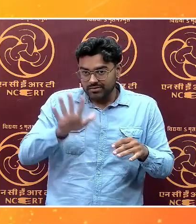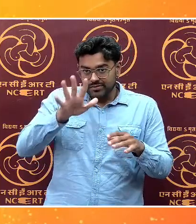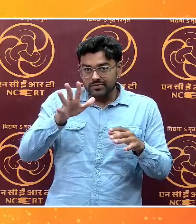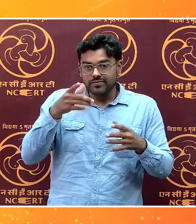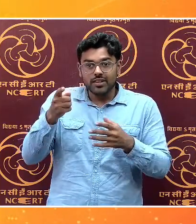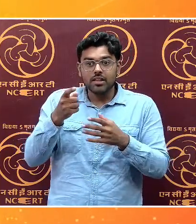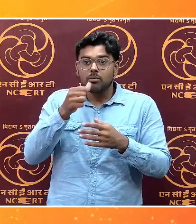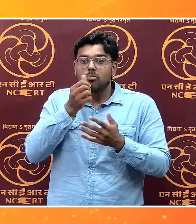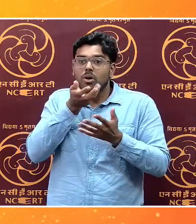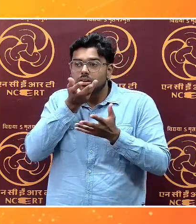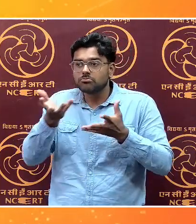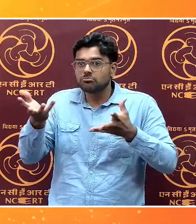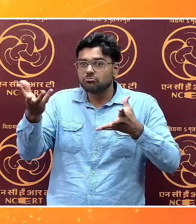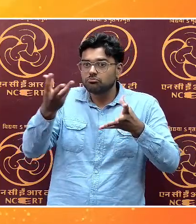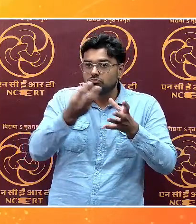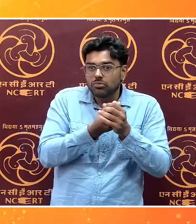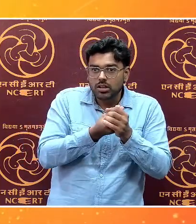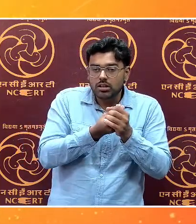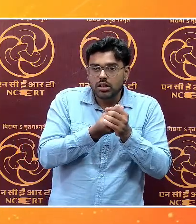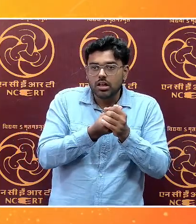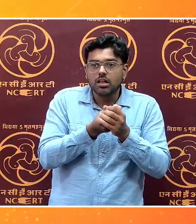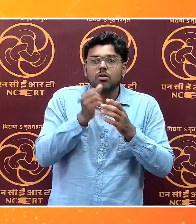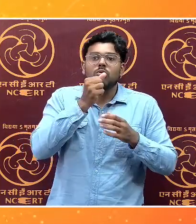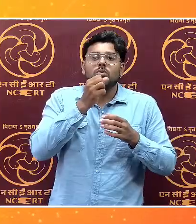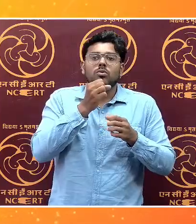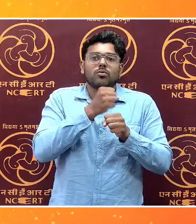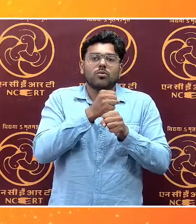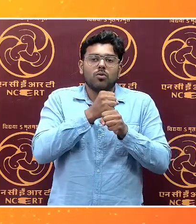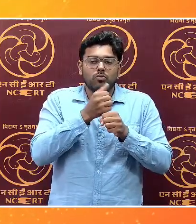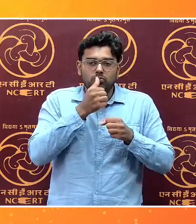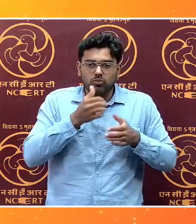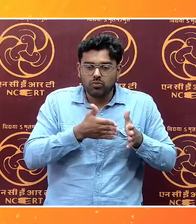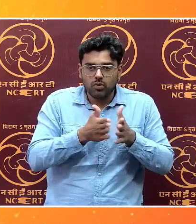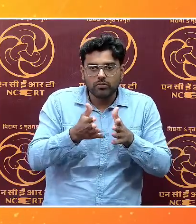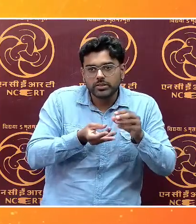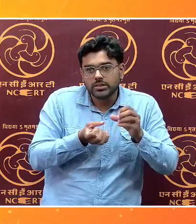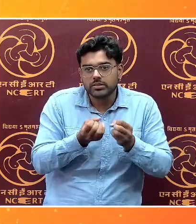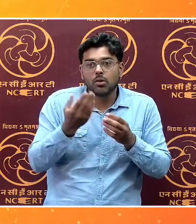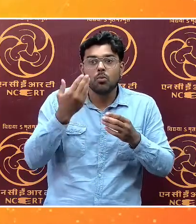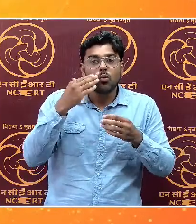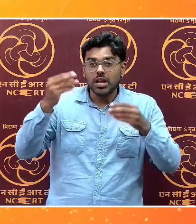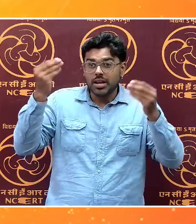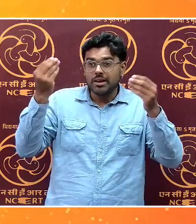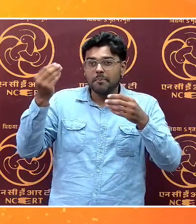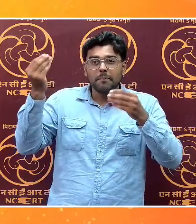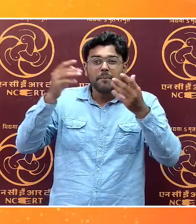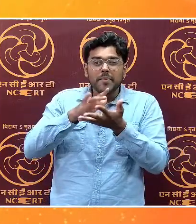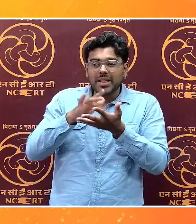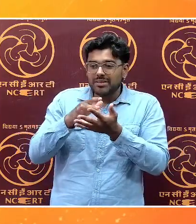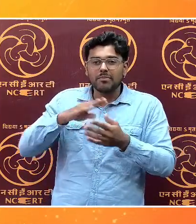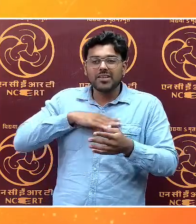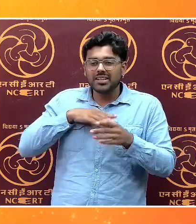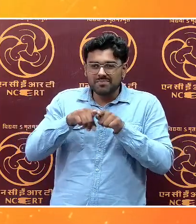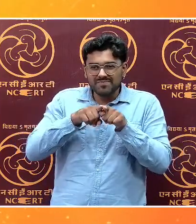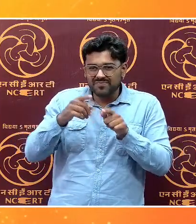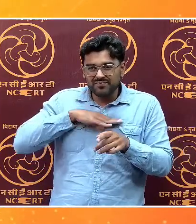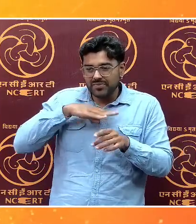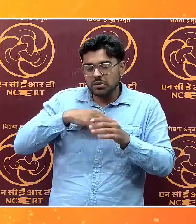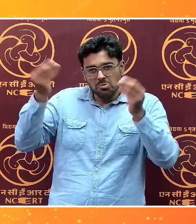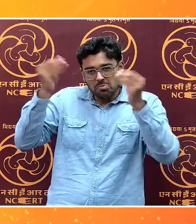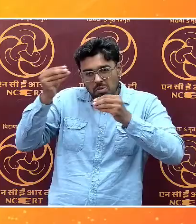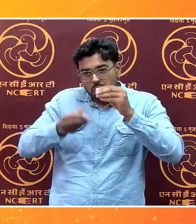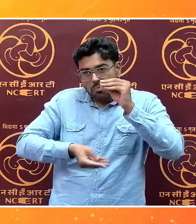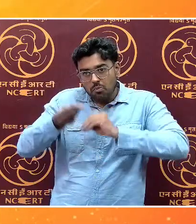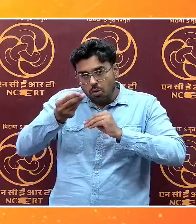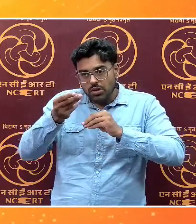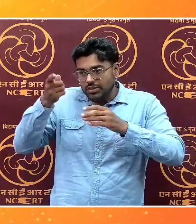Godavari gets water to flow. When it rains over this large part of the area, the rainwater